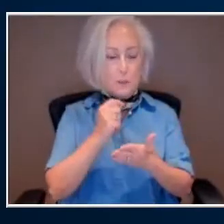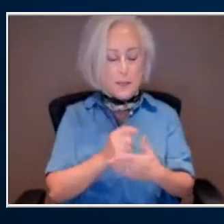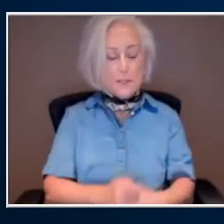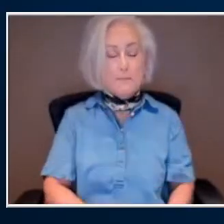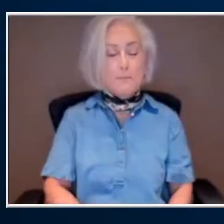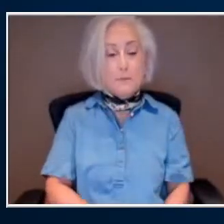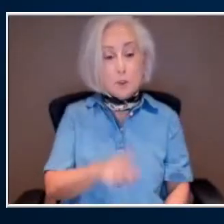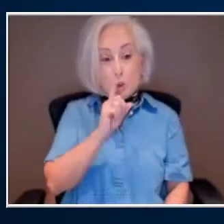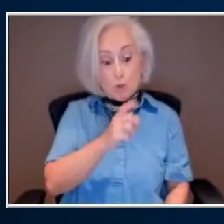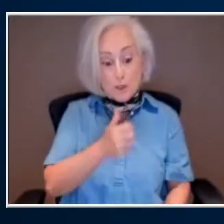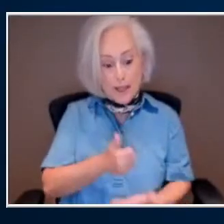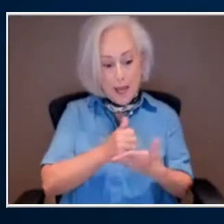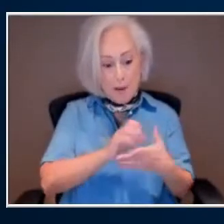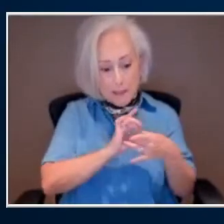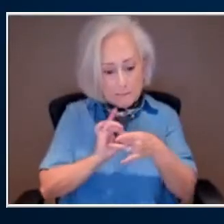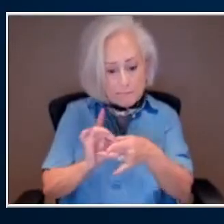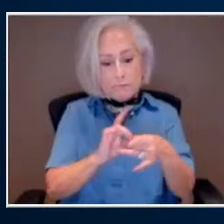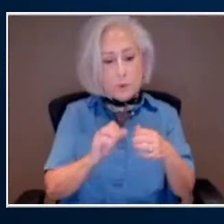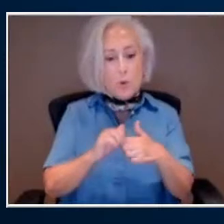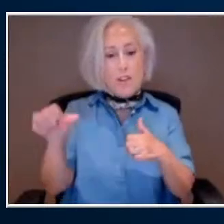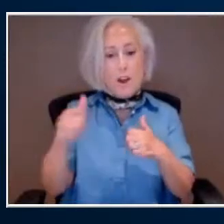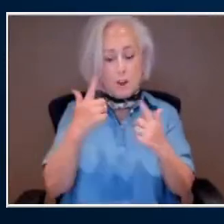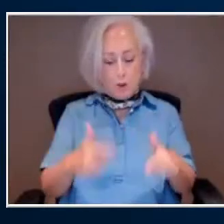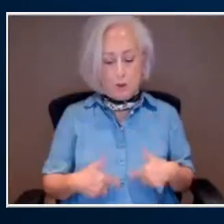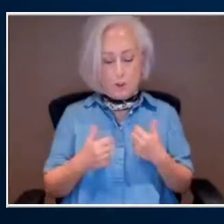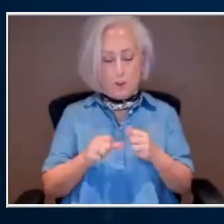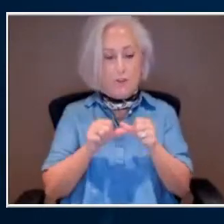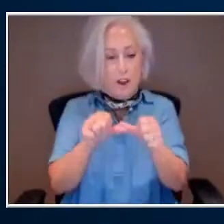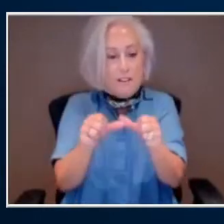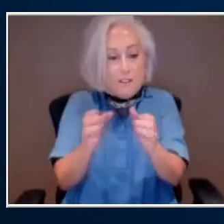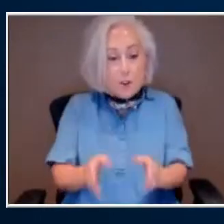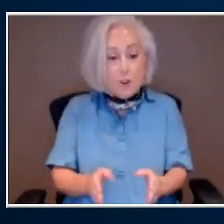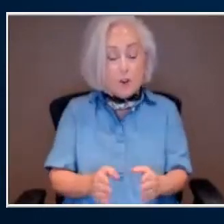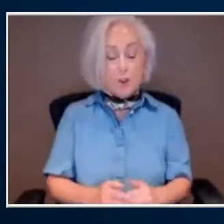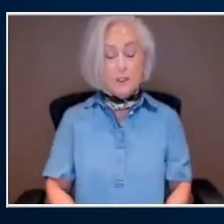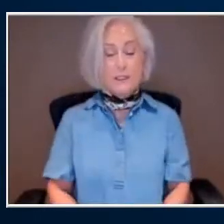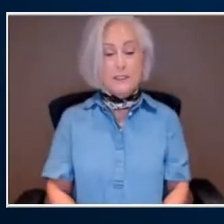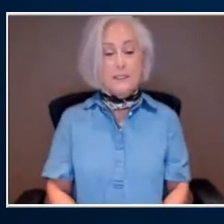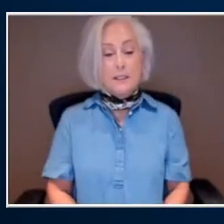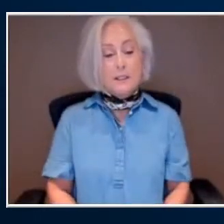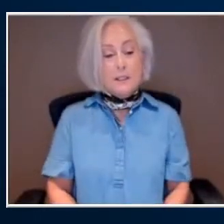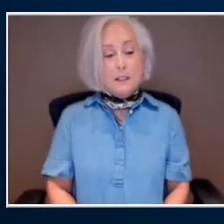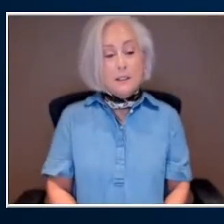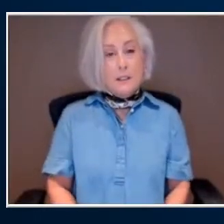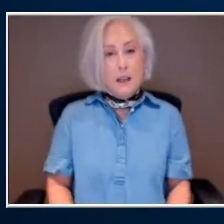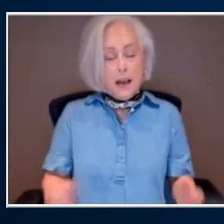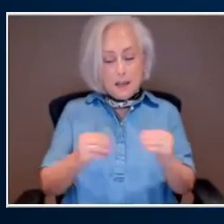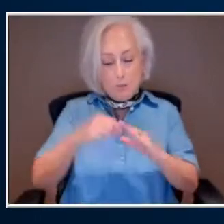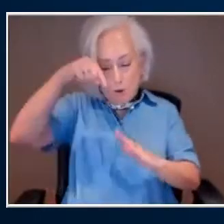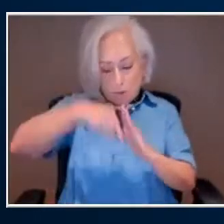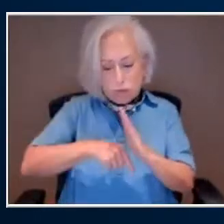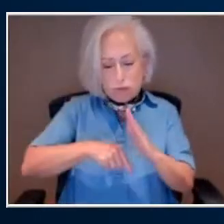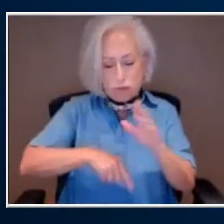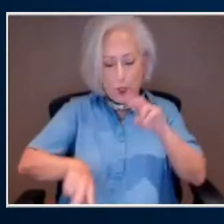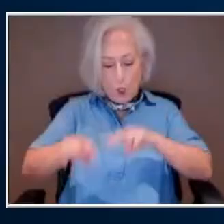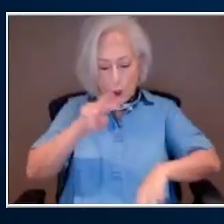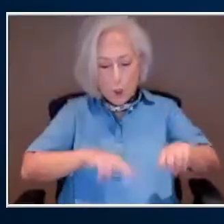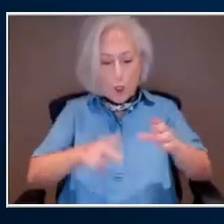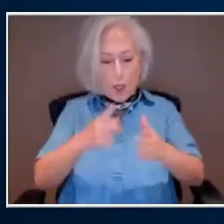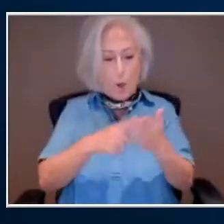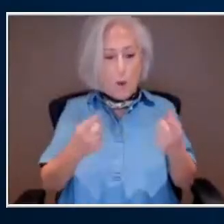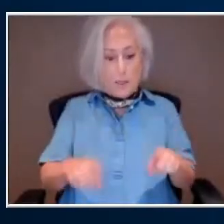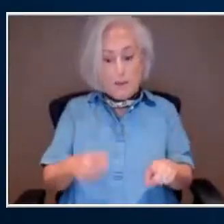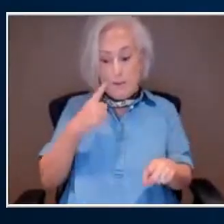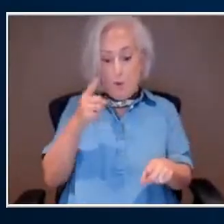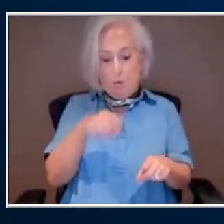it's really connected me with other survivors, as well as just given a deeper look into what I'm going through with people that may